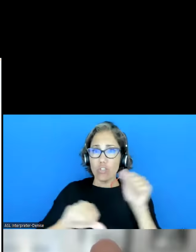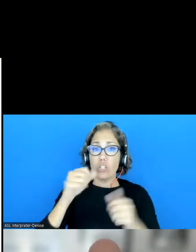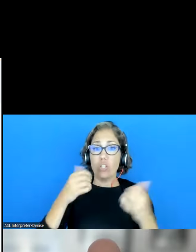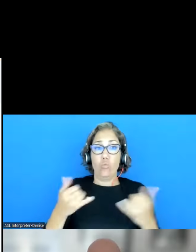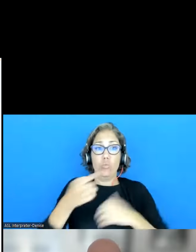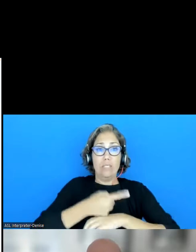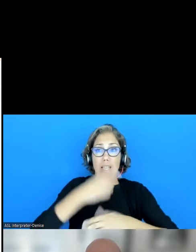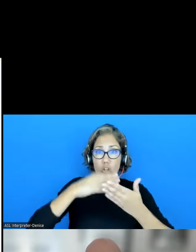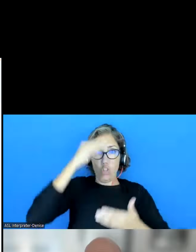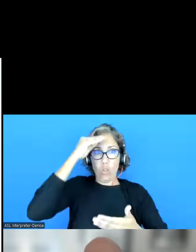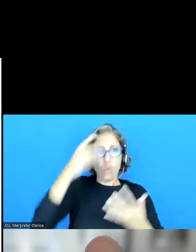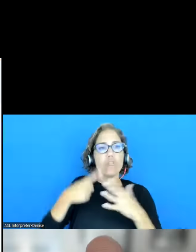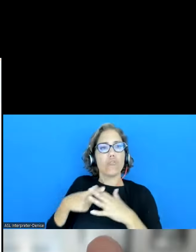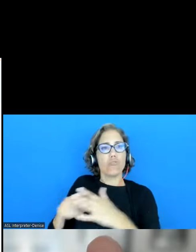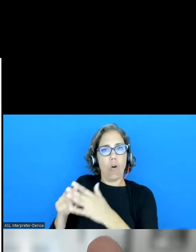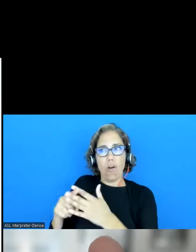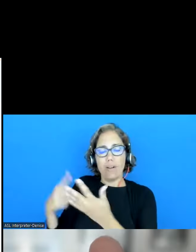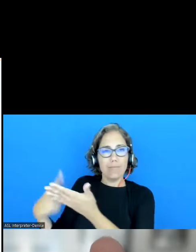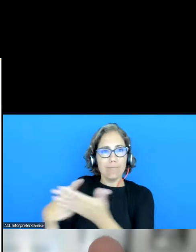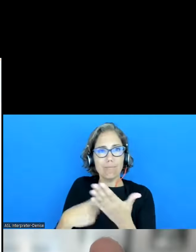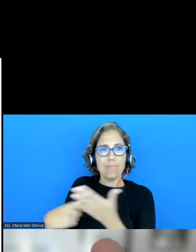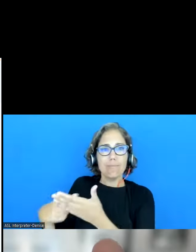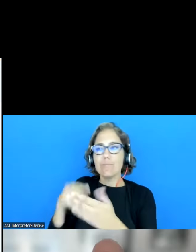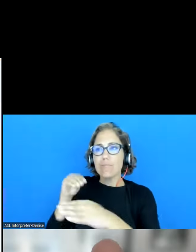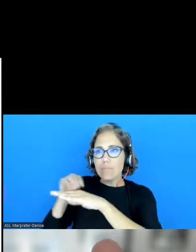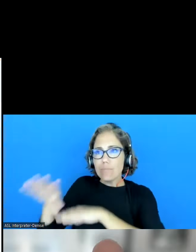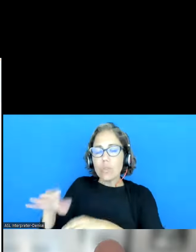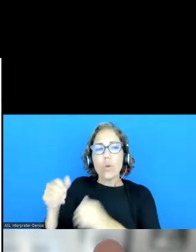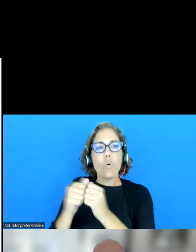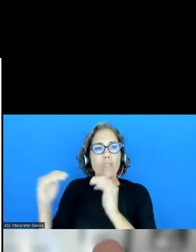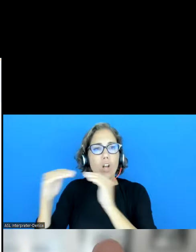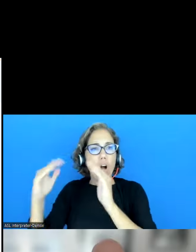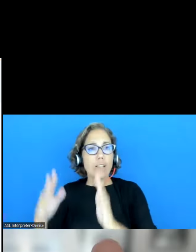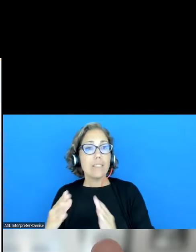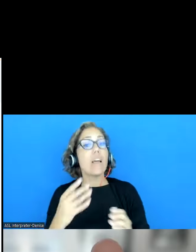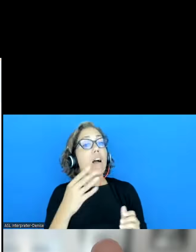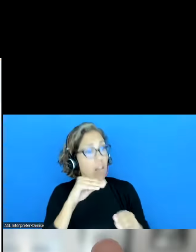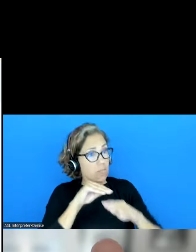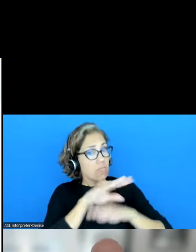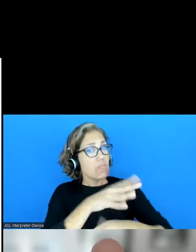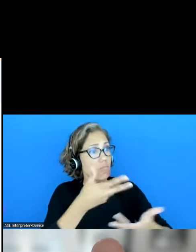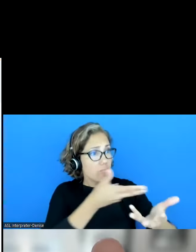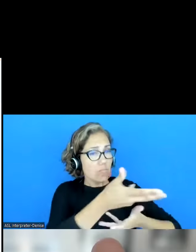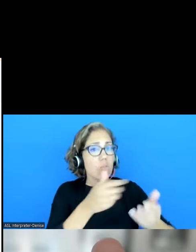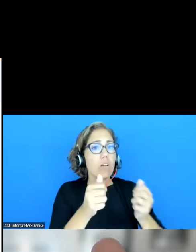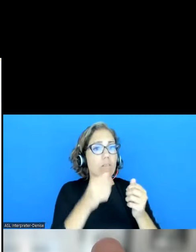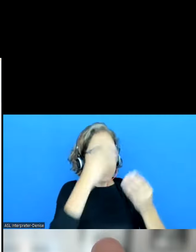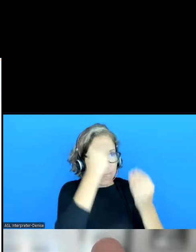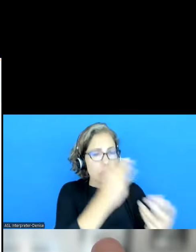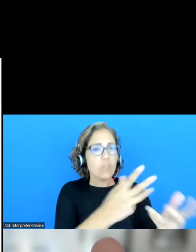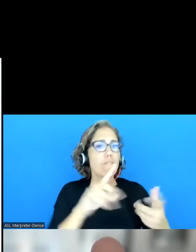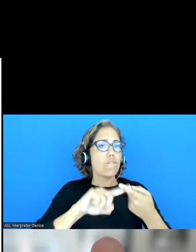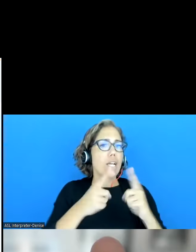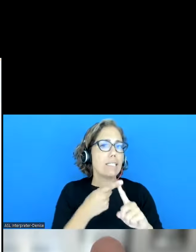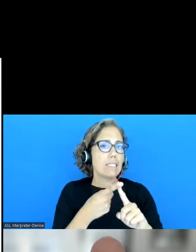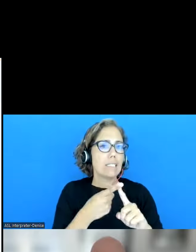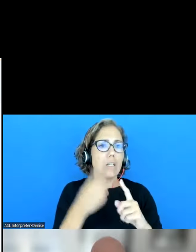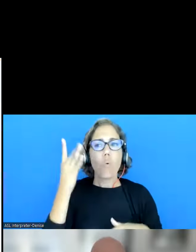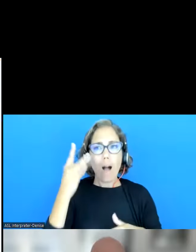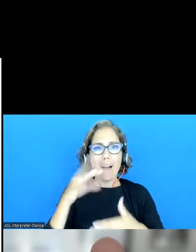your colleagues. I would say even with your friends, because I would extend the idea that content is